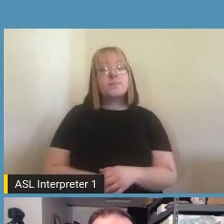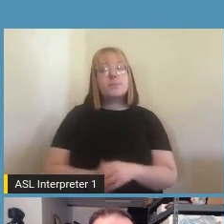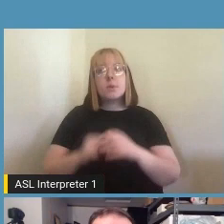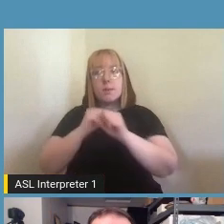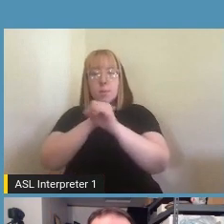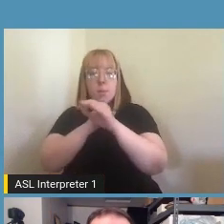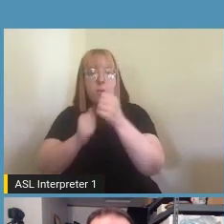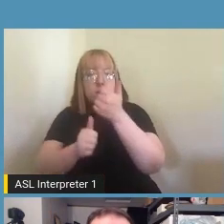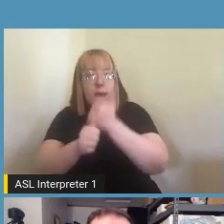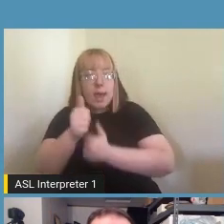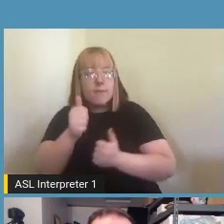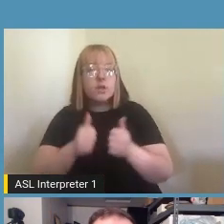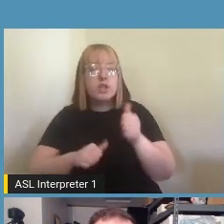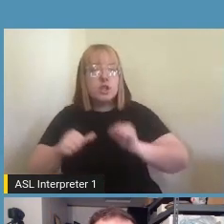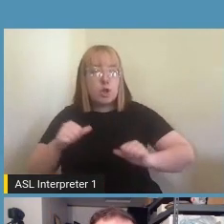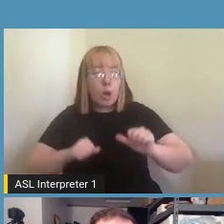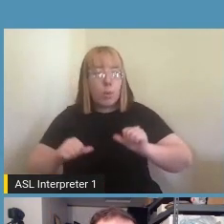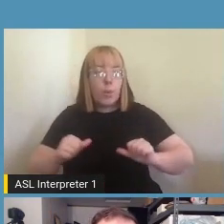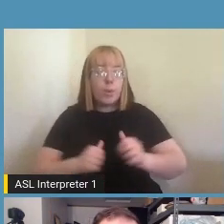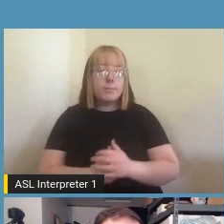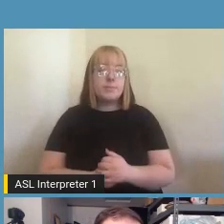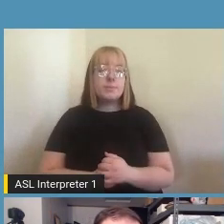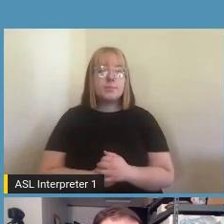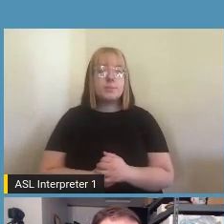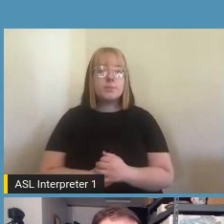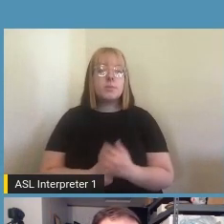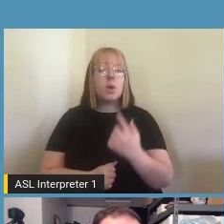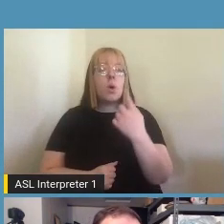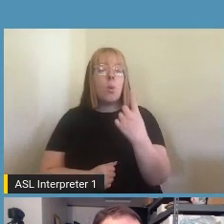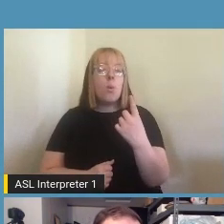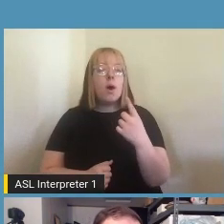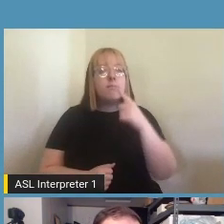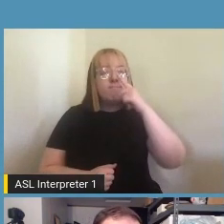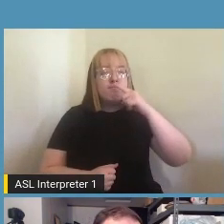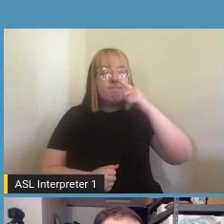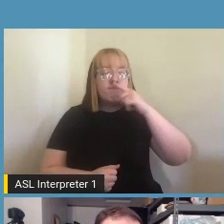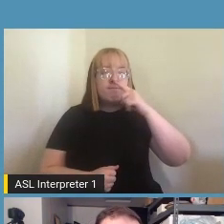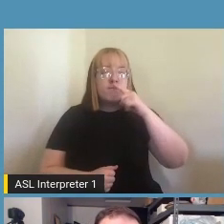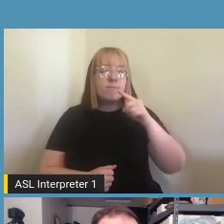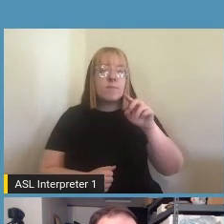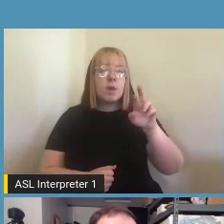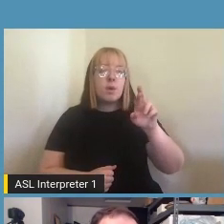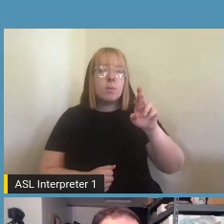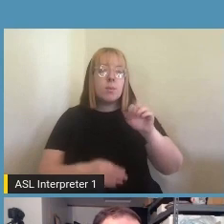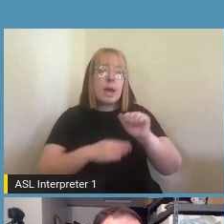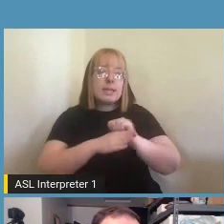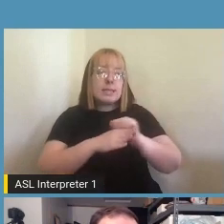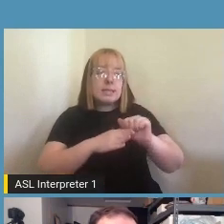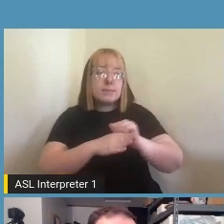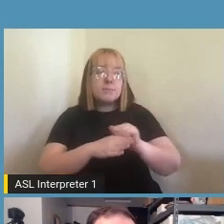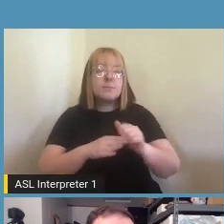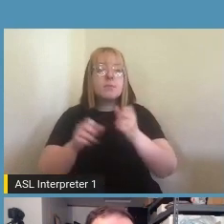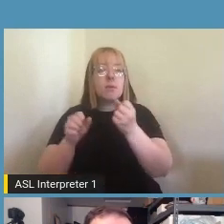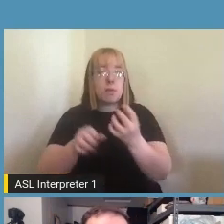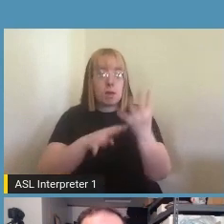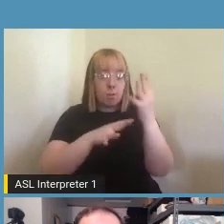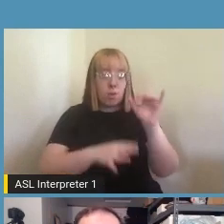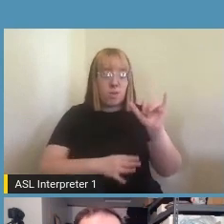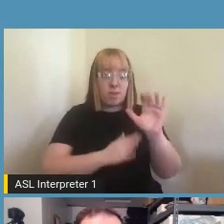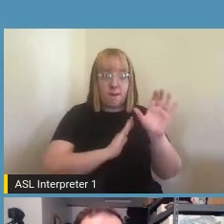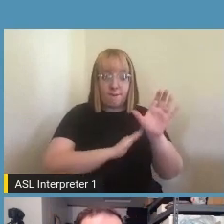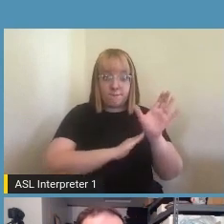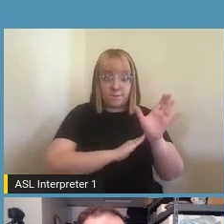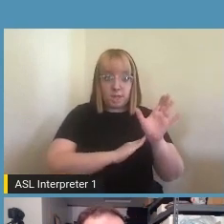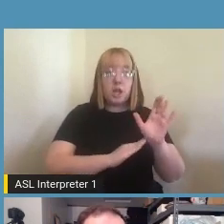in and they did one dress rehearsal. I would film that dress rehearsal, and then we would upload that video to YouTube,